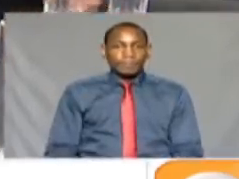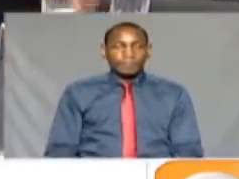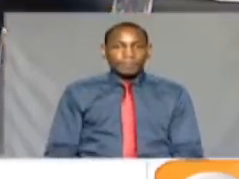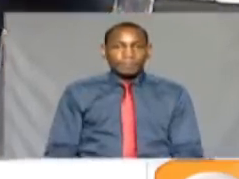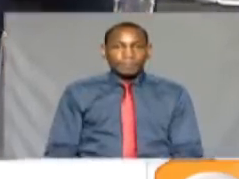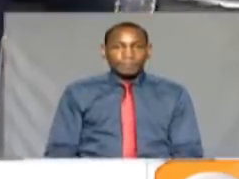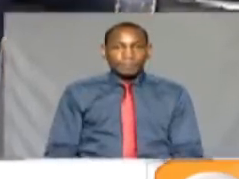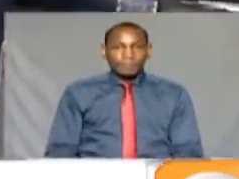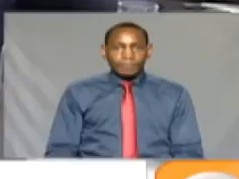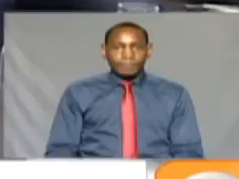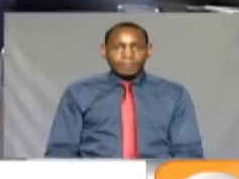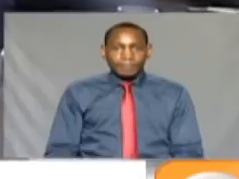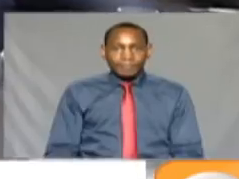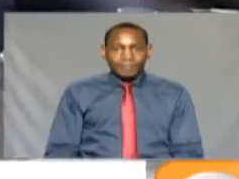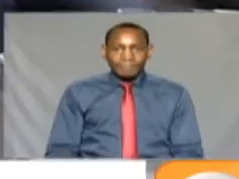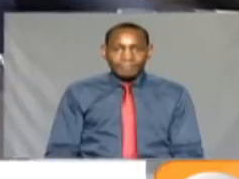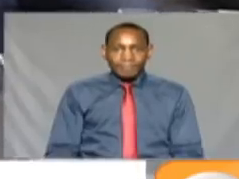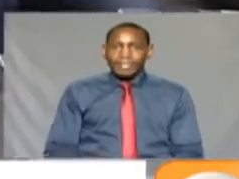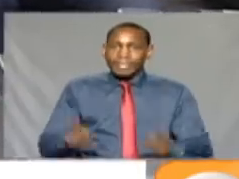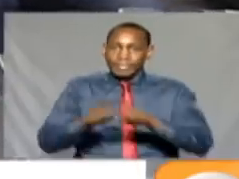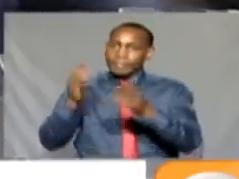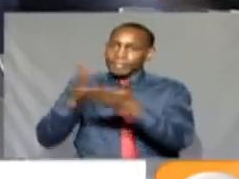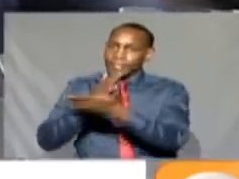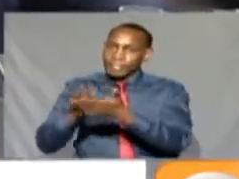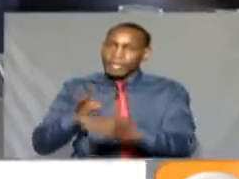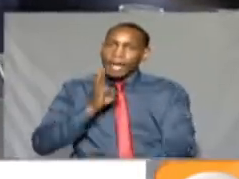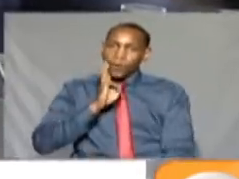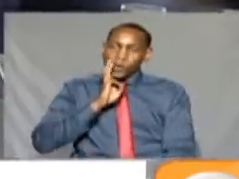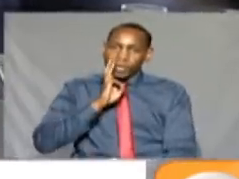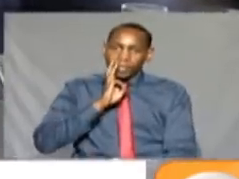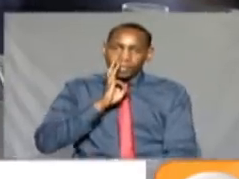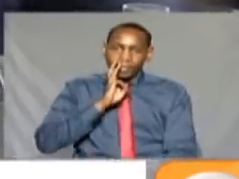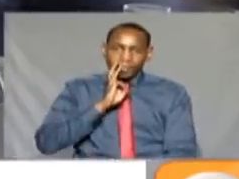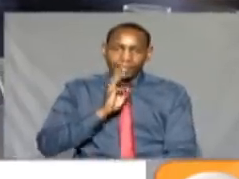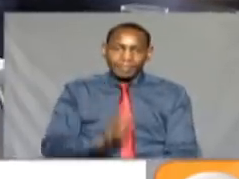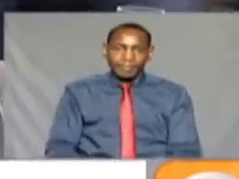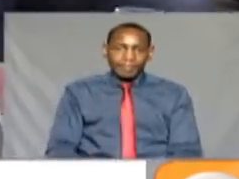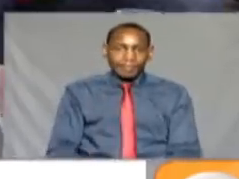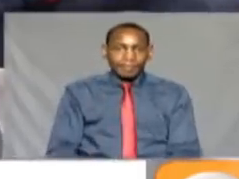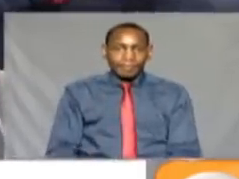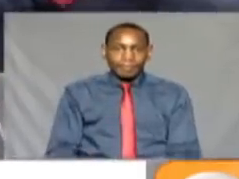And you used to share the water. You know, you used to share the water. Everybody.